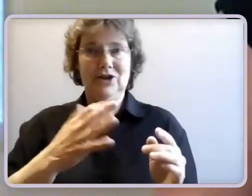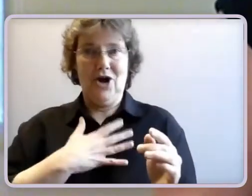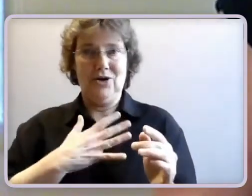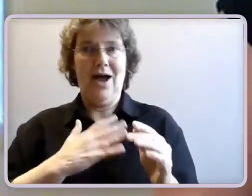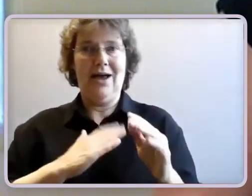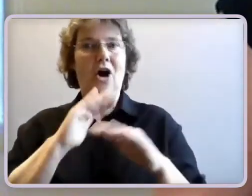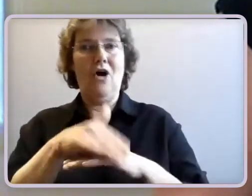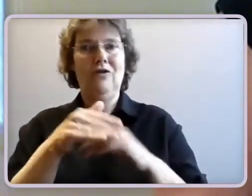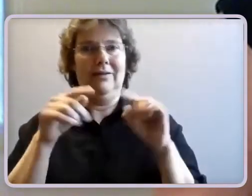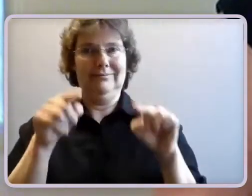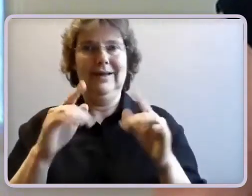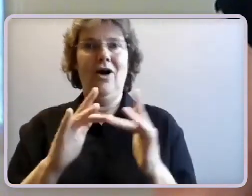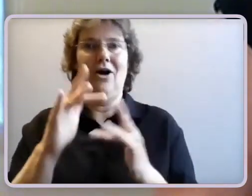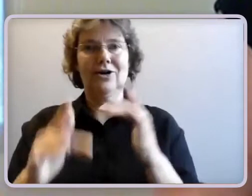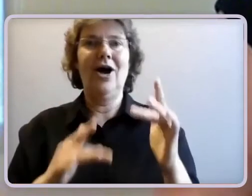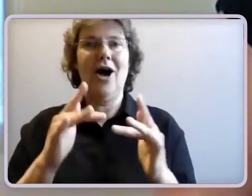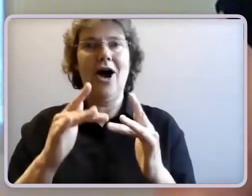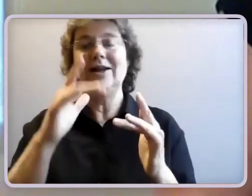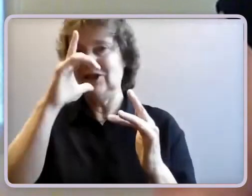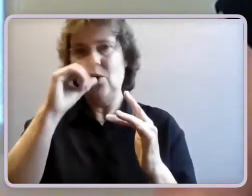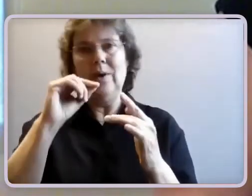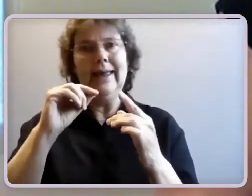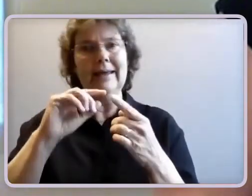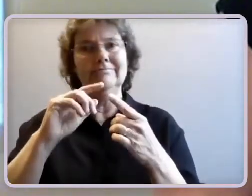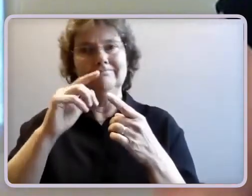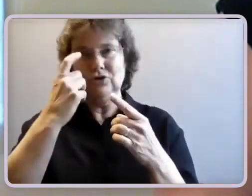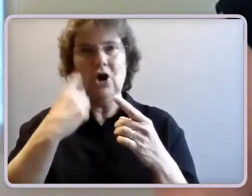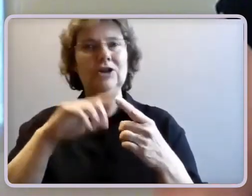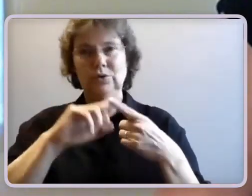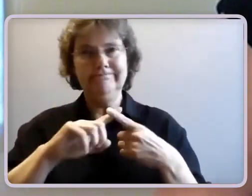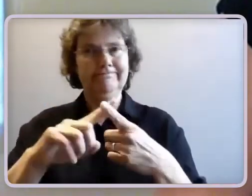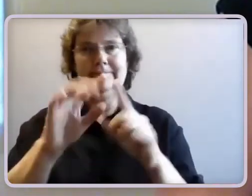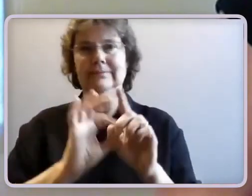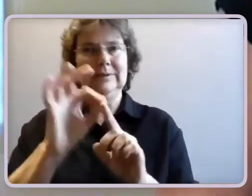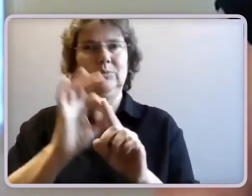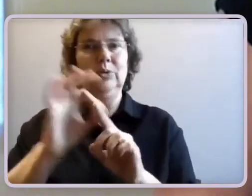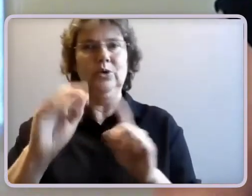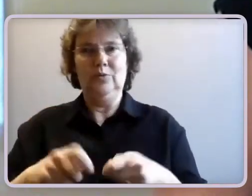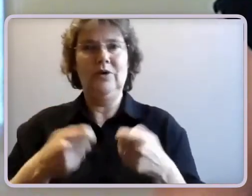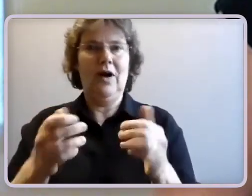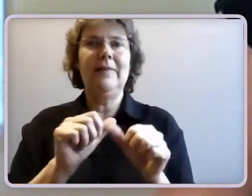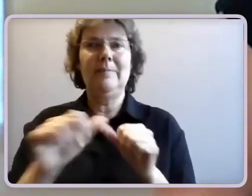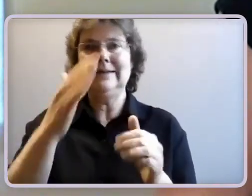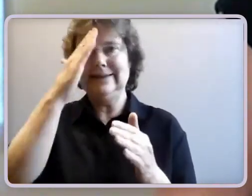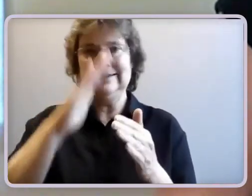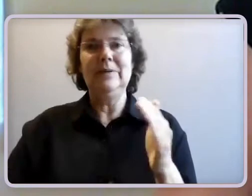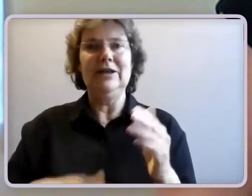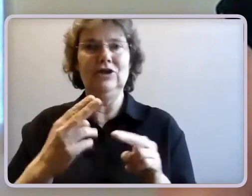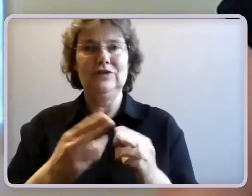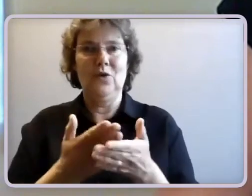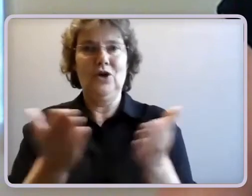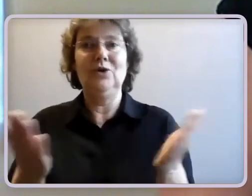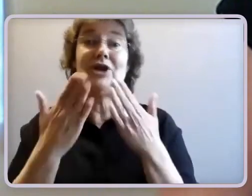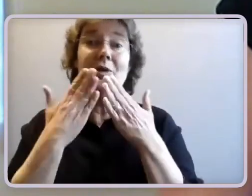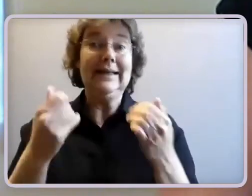can seek to continually improve and provide the best experience that we can for you. So please let us know what you think.